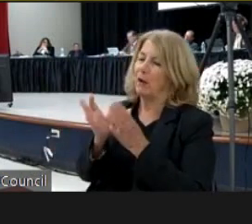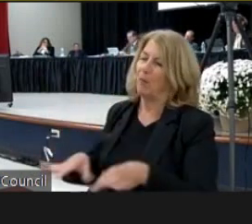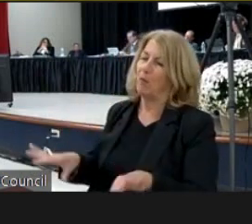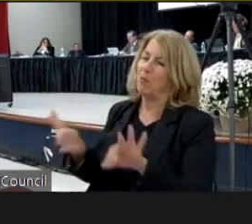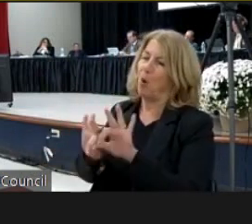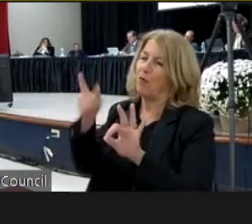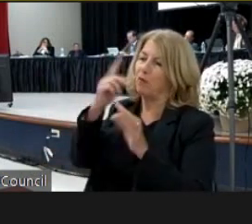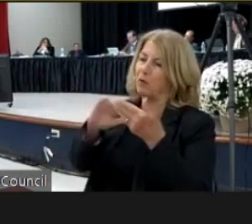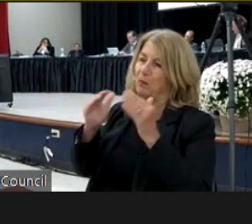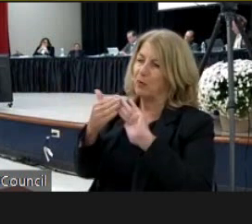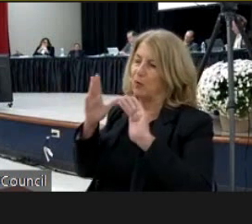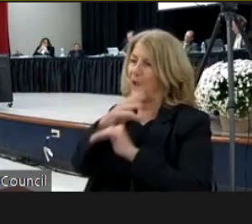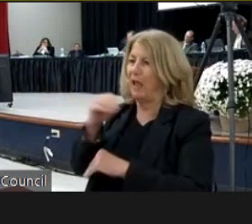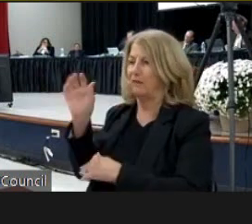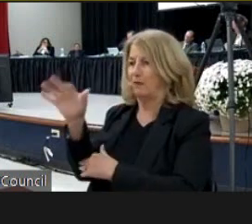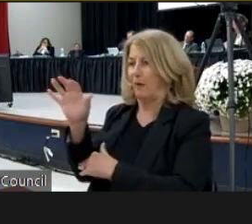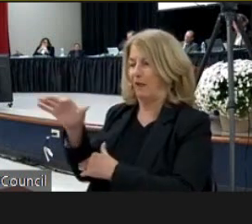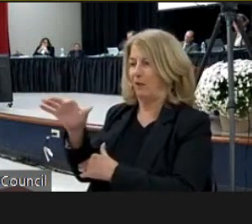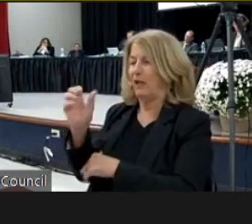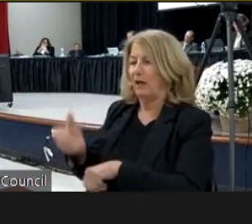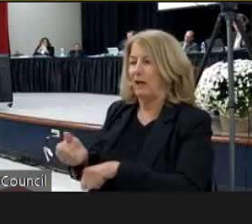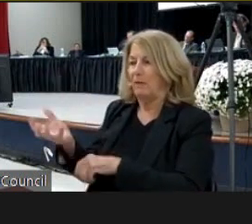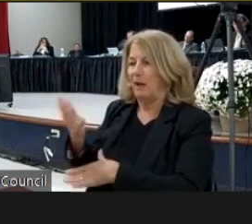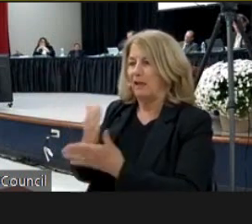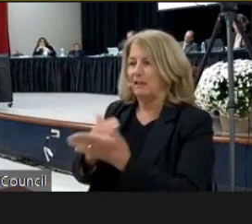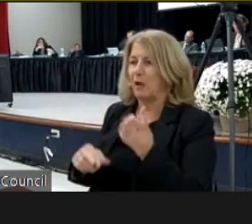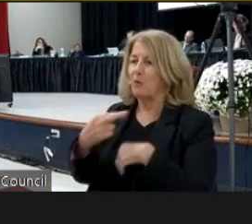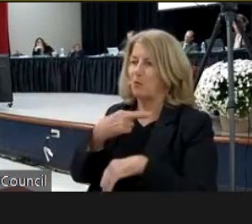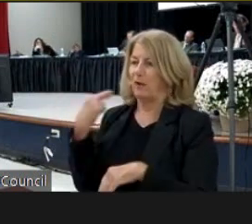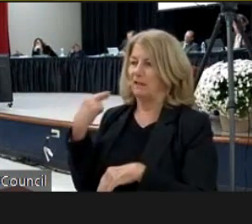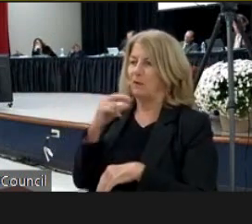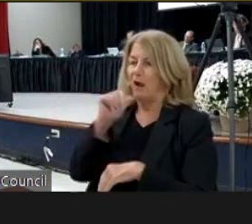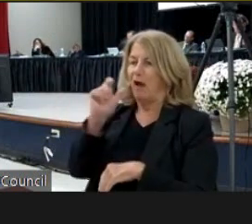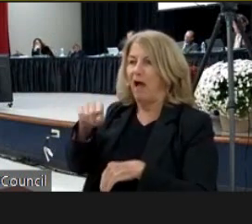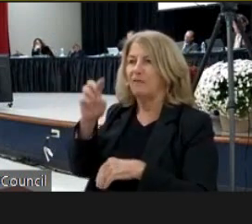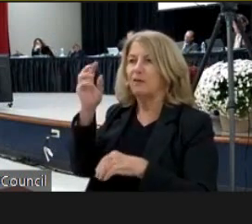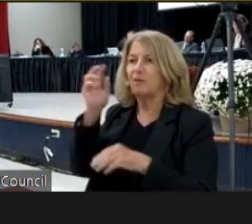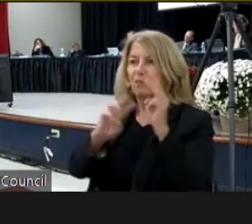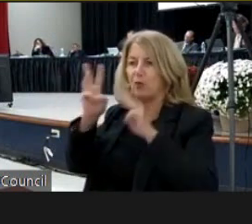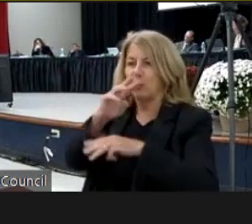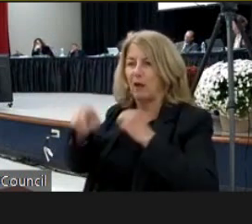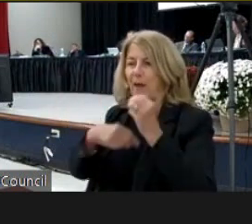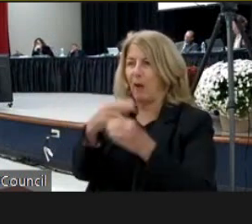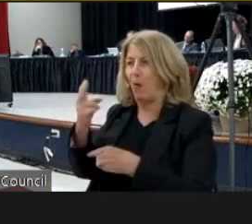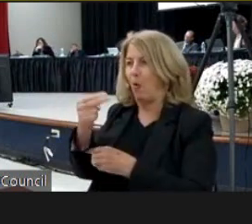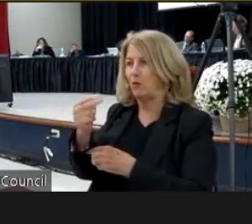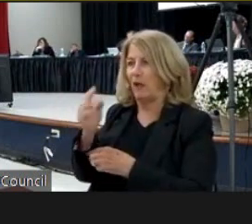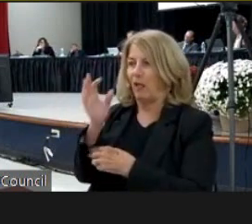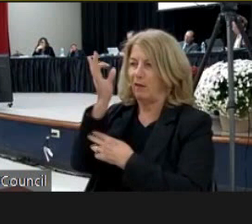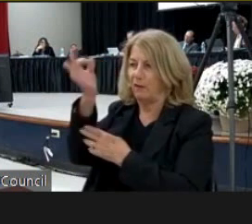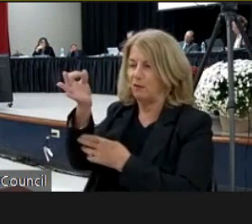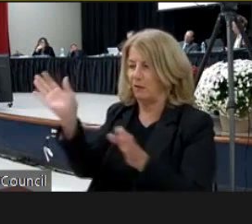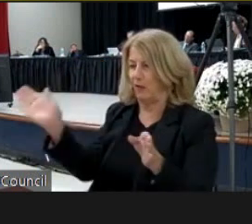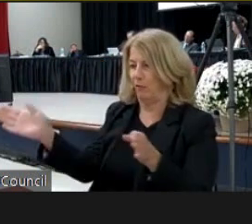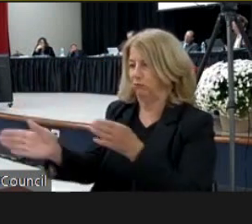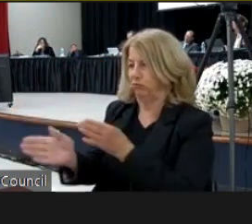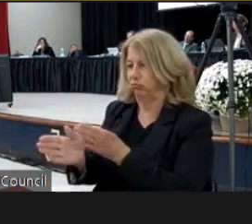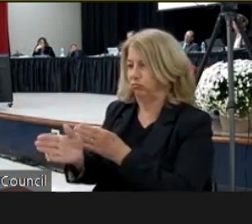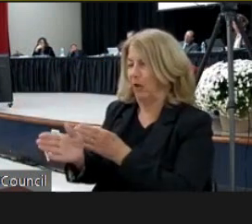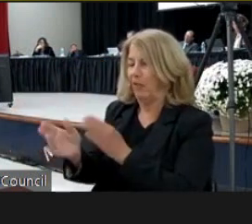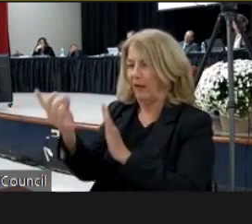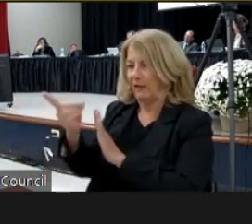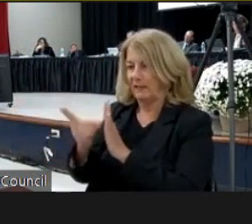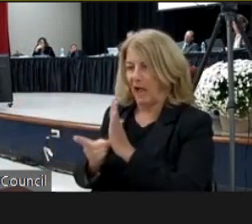It does eliminate some risk. Don't have to worry about the hotel in the future and the alignment of hotel design with the parking